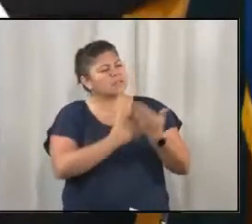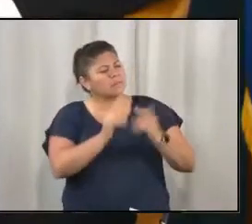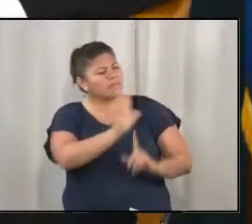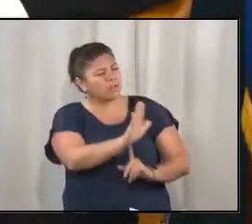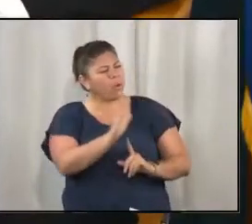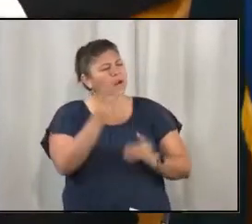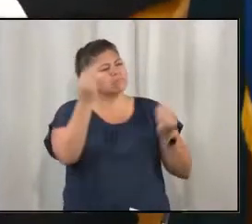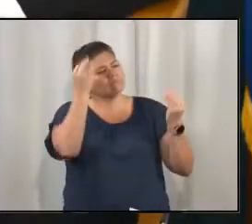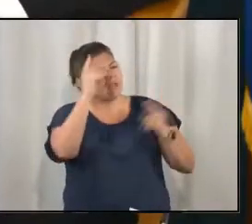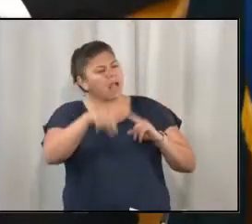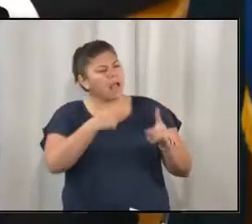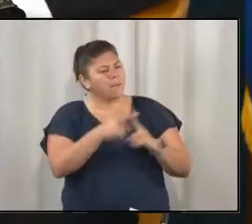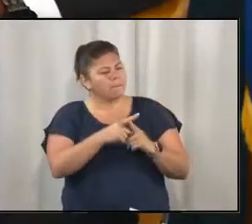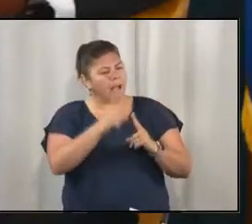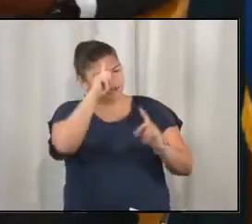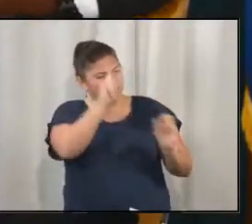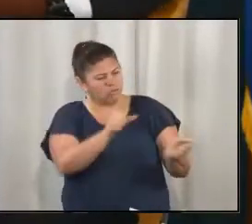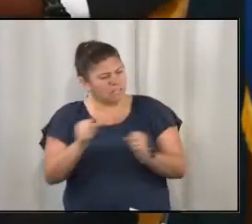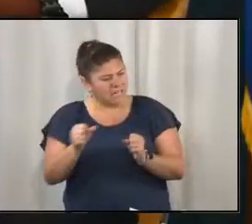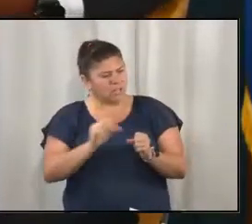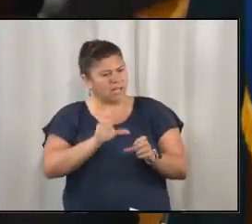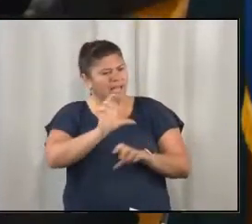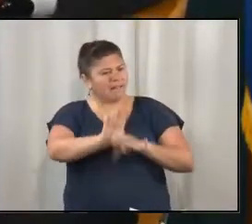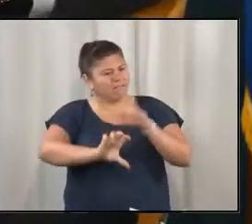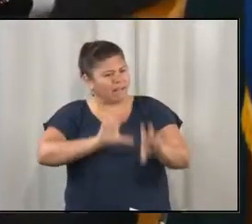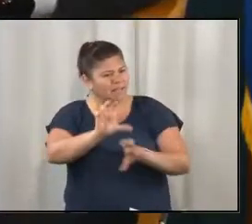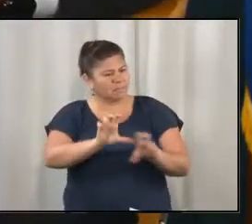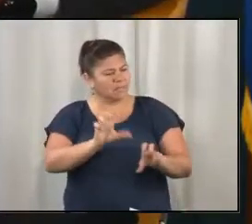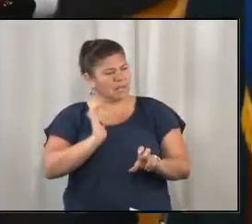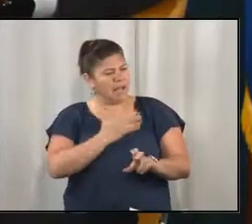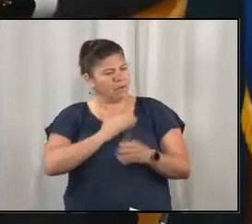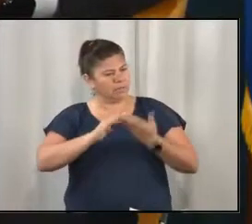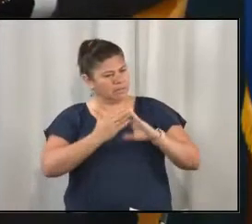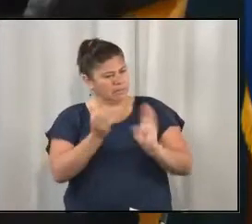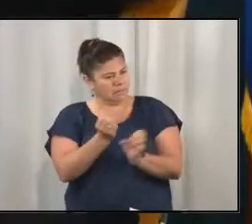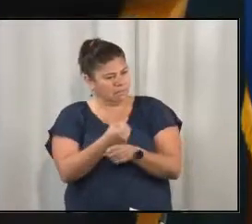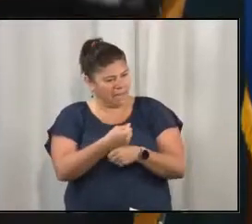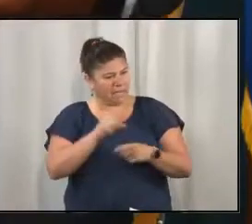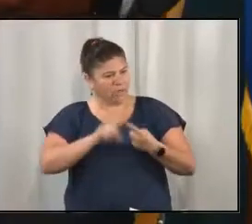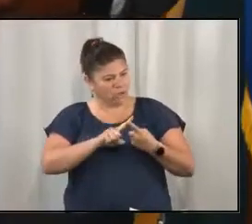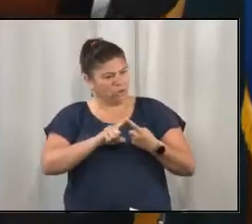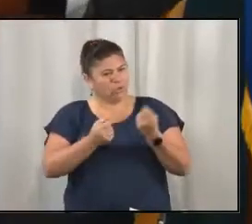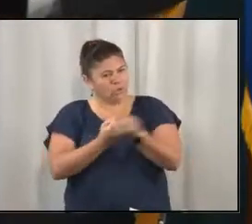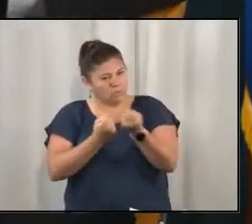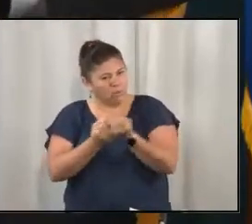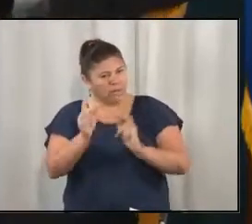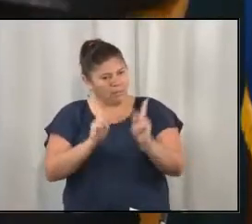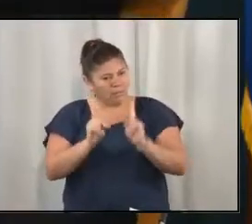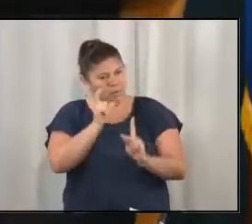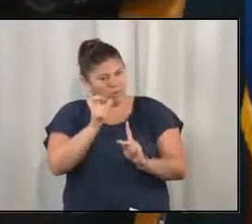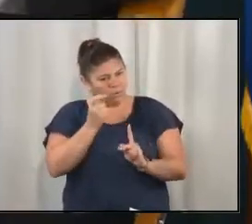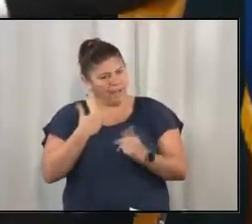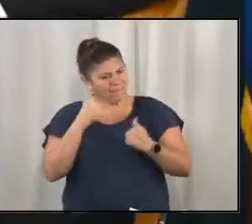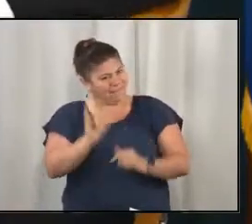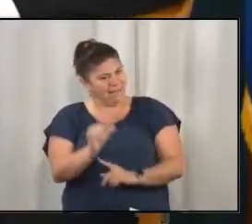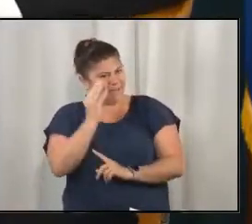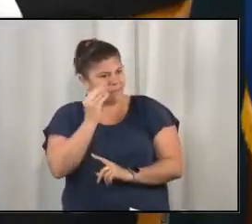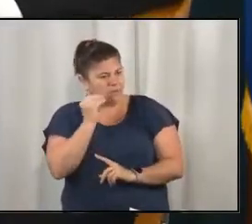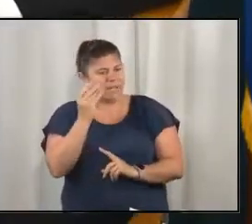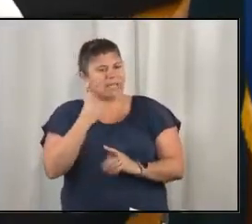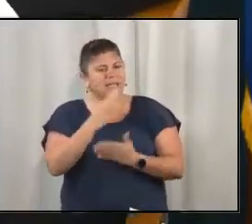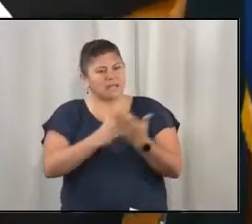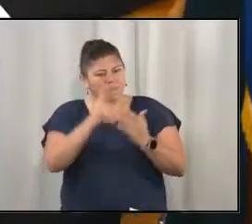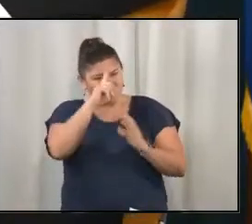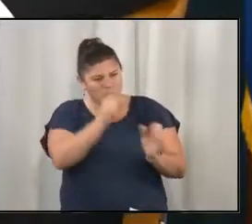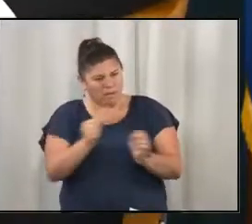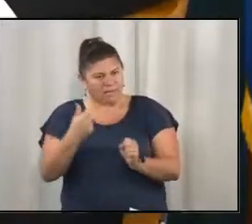strategic investments that our city is making into supporting people experiencing homelessness and some of the strategies we're investing in